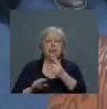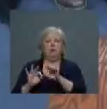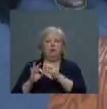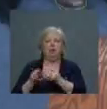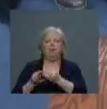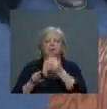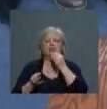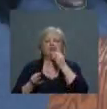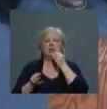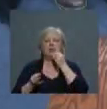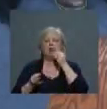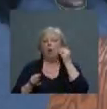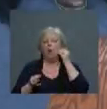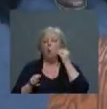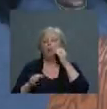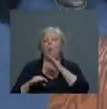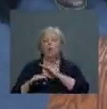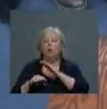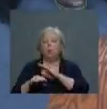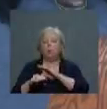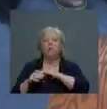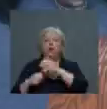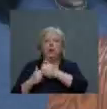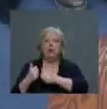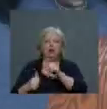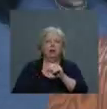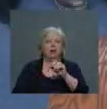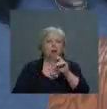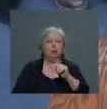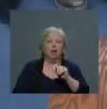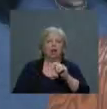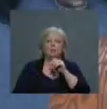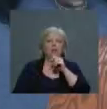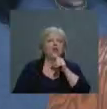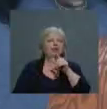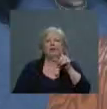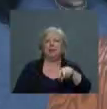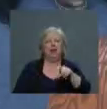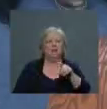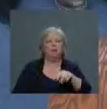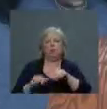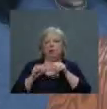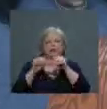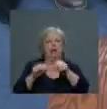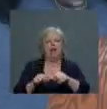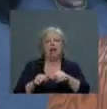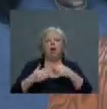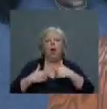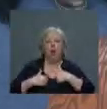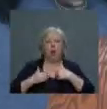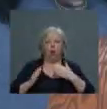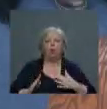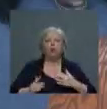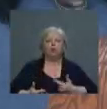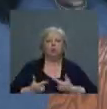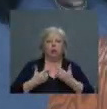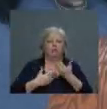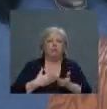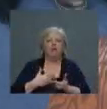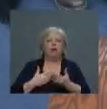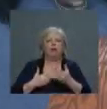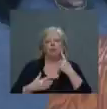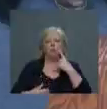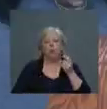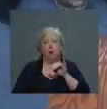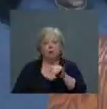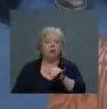It does not distinguish that it has to stay owner-occupied forever. So I would assume that he could build a house and sell it, and